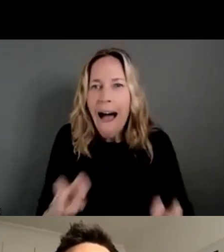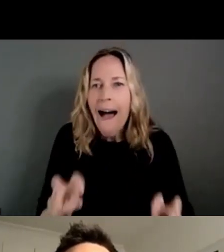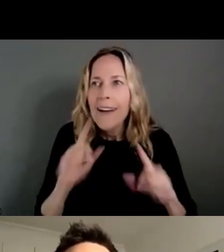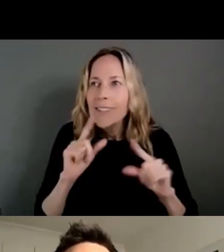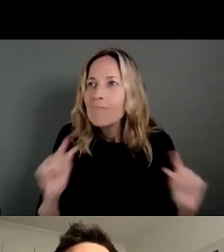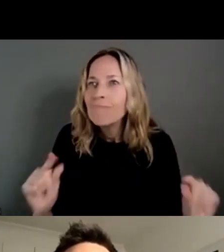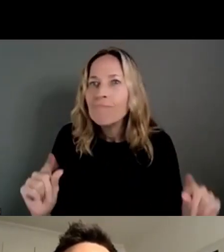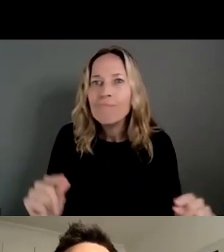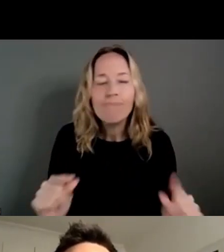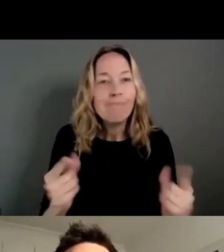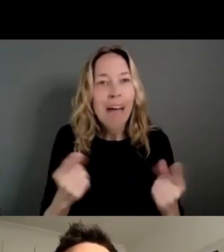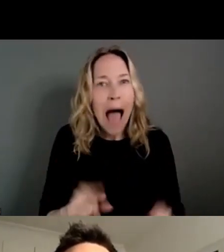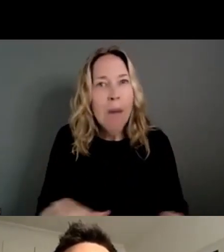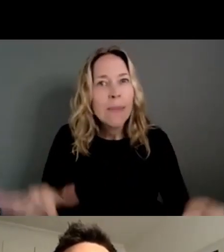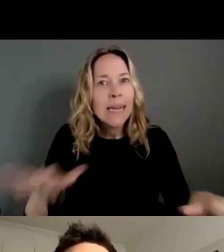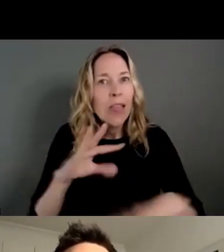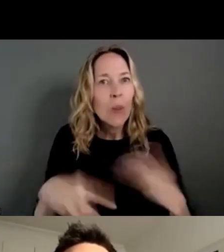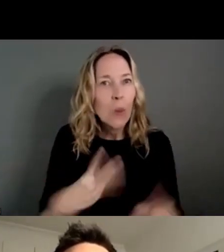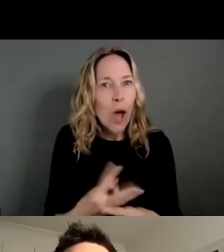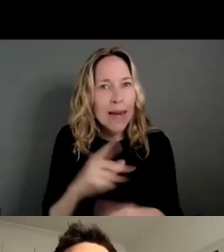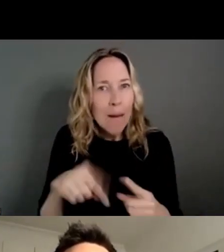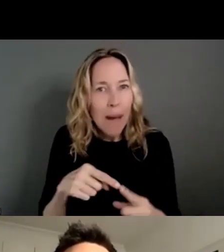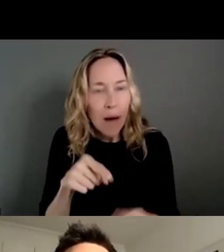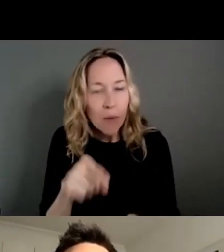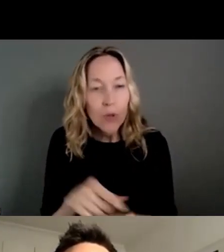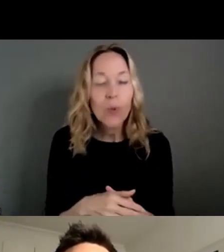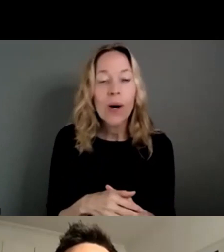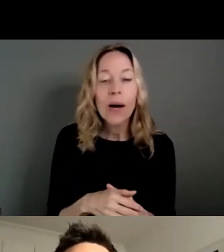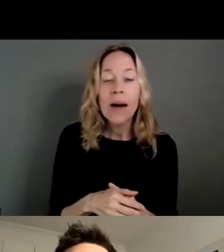there? I might ask promoters